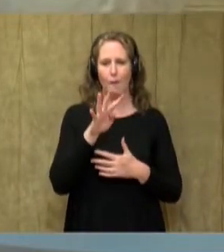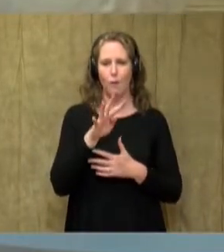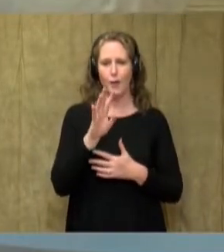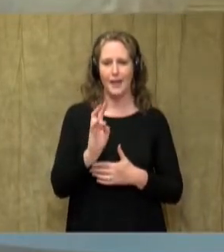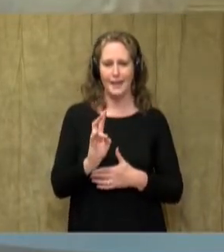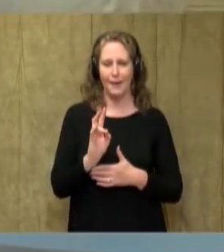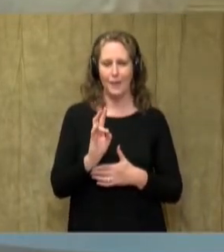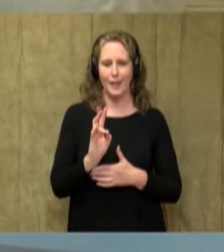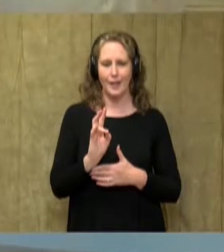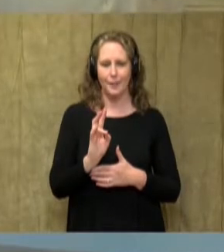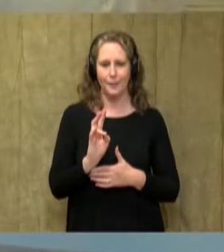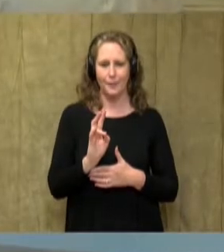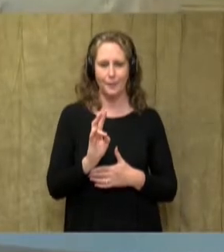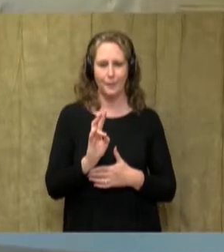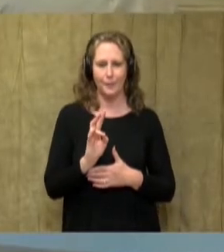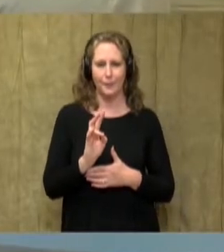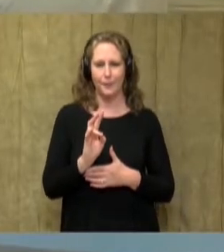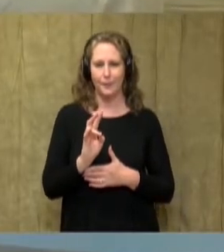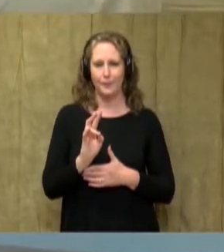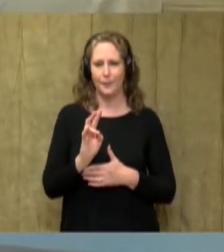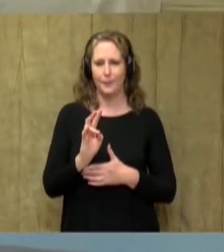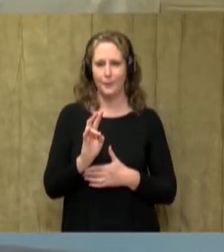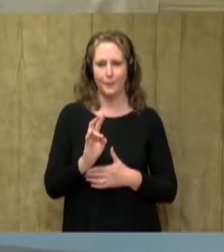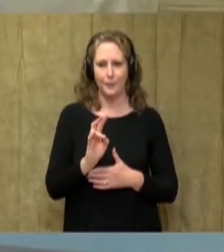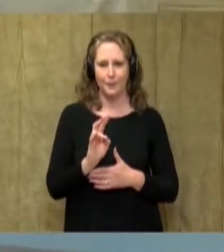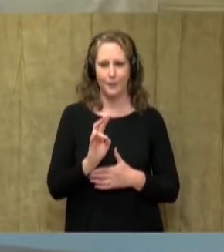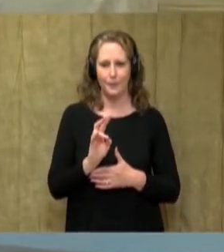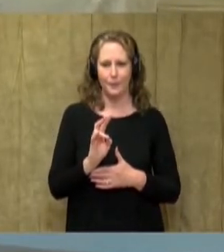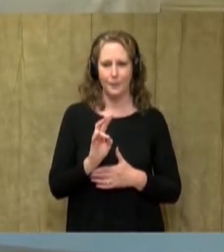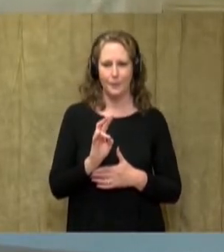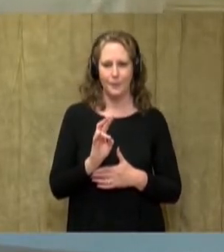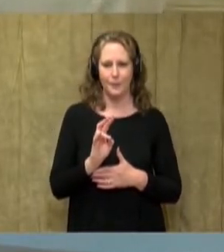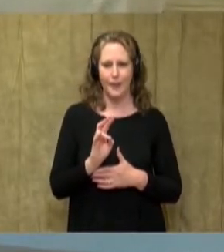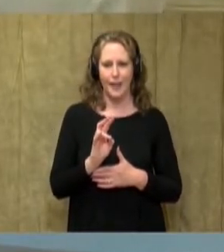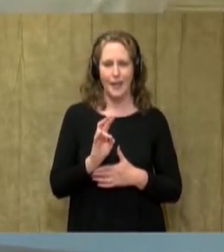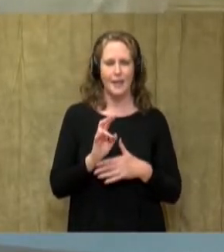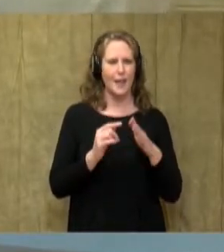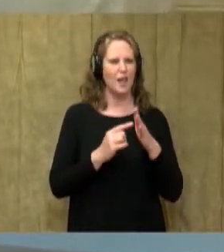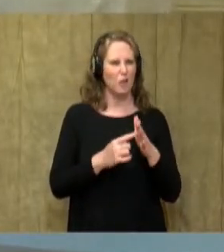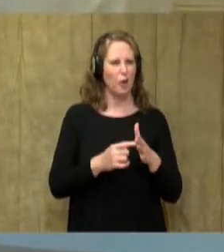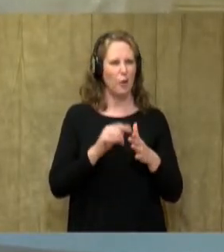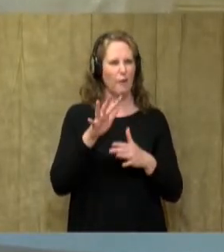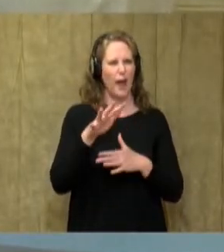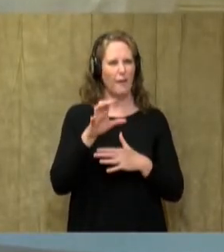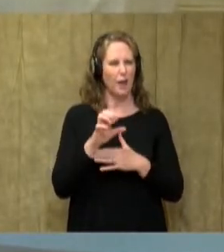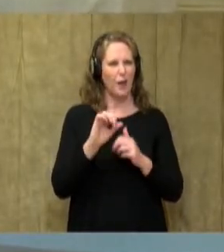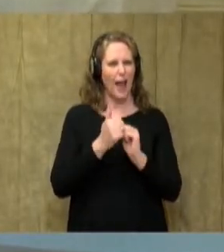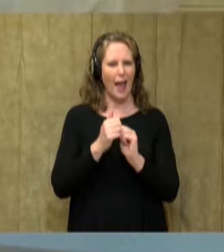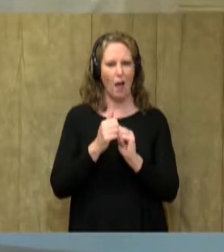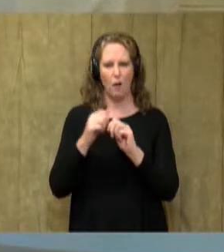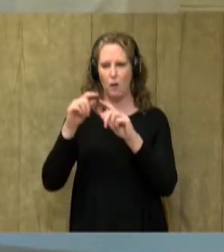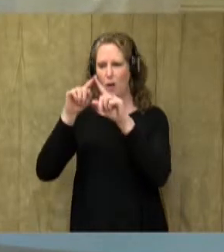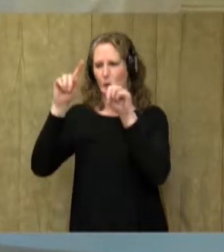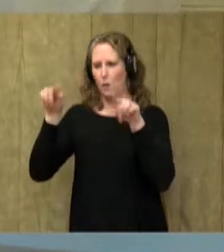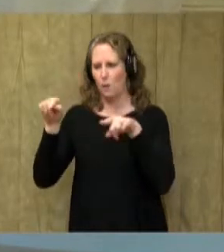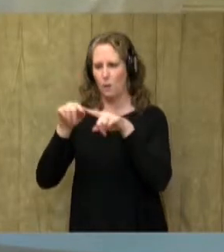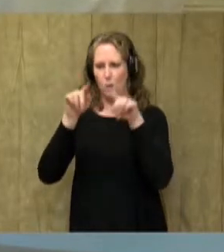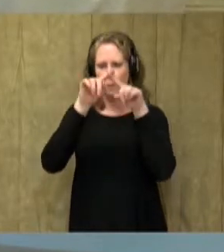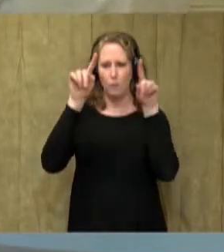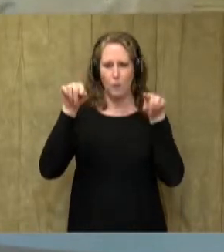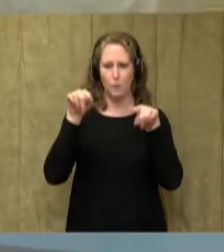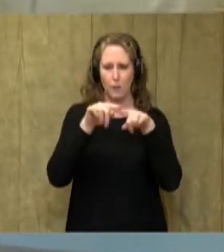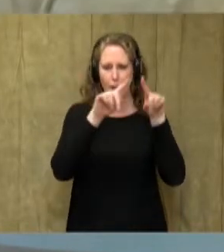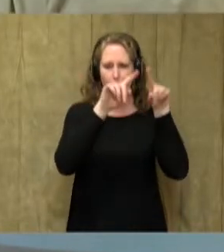347. All right, so let's write our 500s, 1, 2, 3, 4,